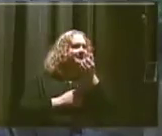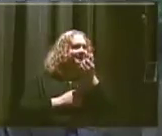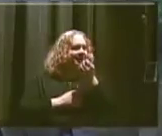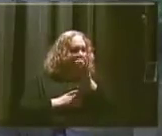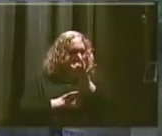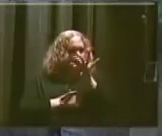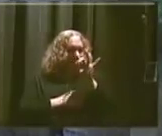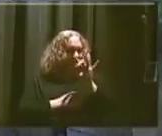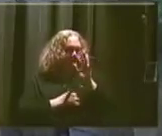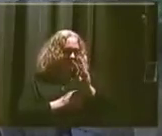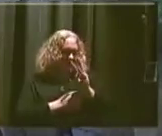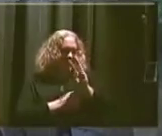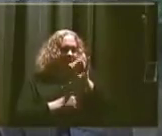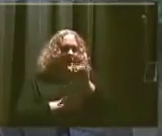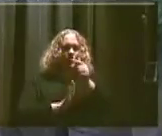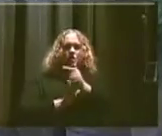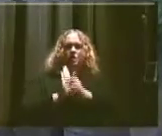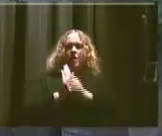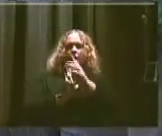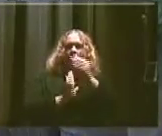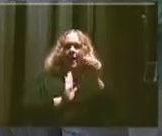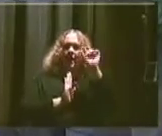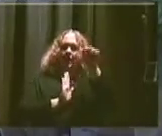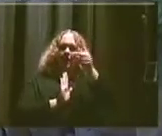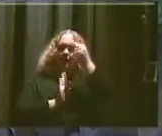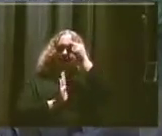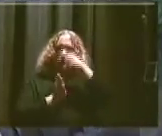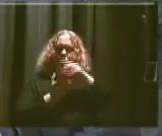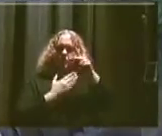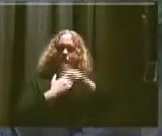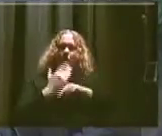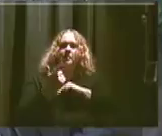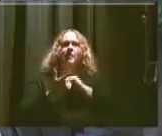we phased in the other 9 magnets.